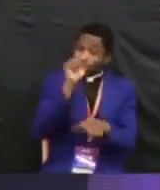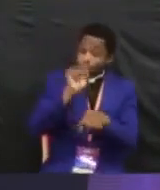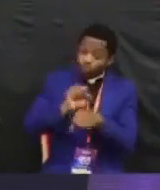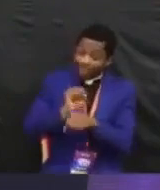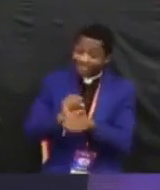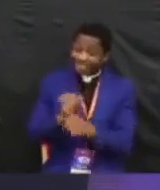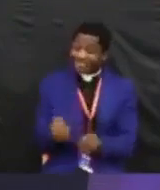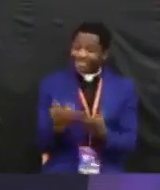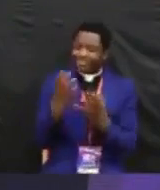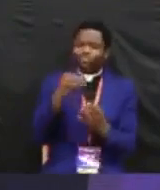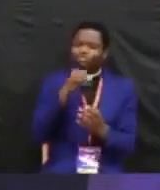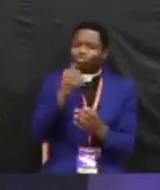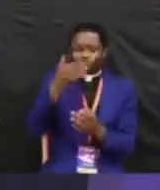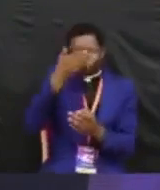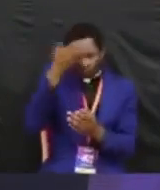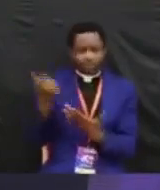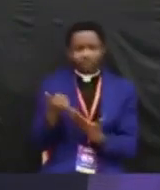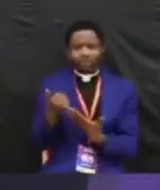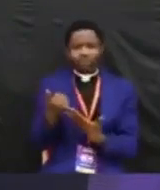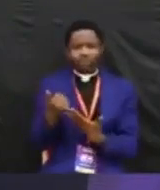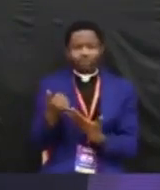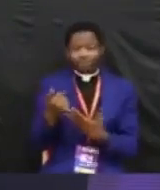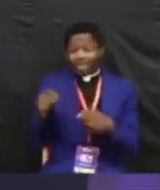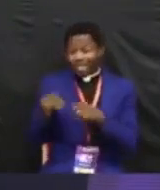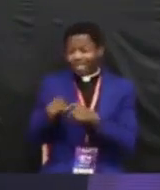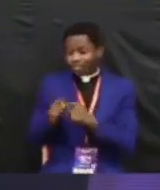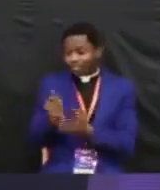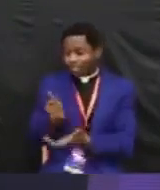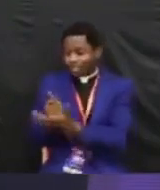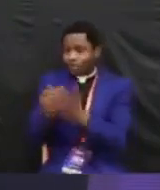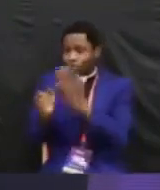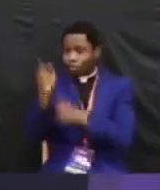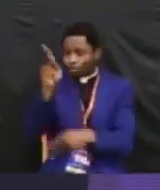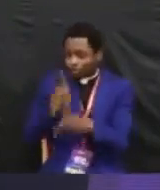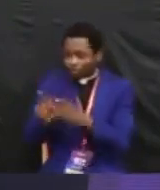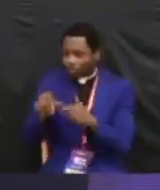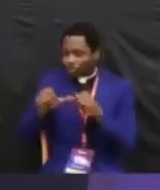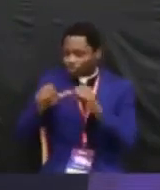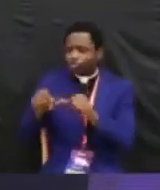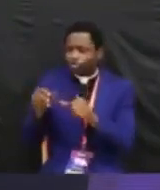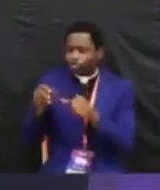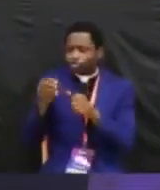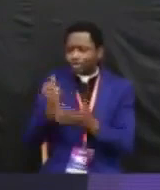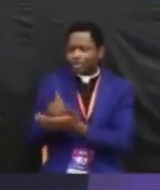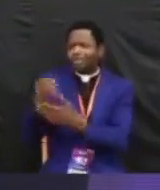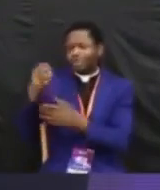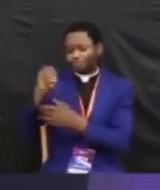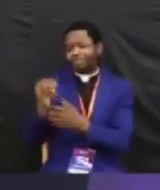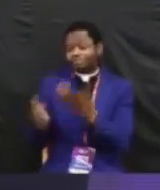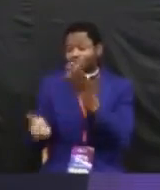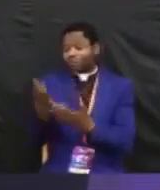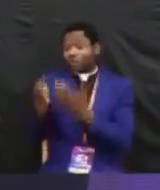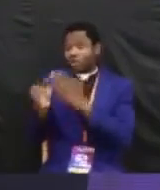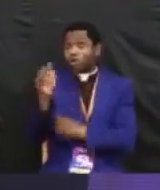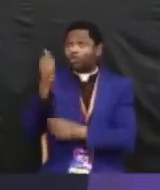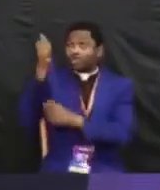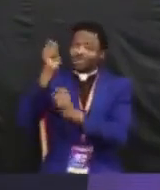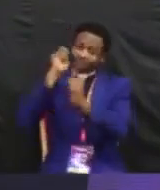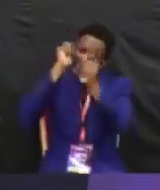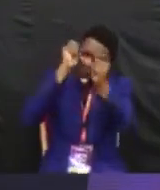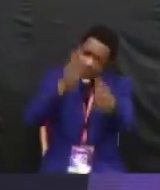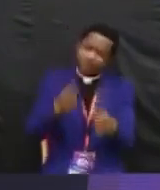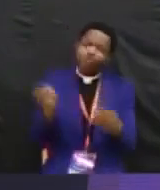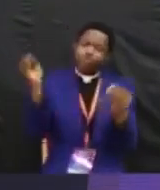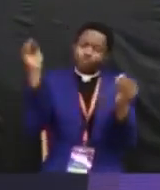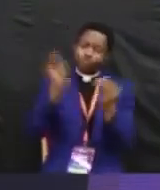have shown him as you have helped his people and continue to help them. May the Lord reward you